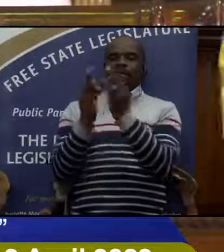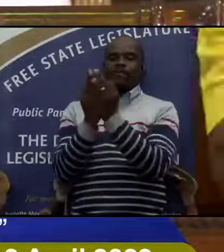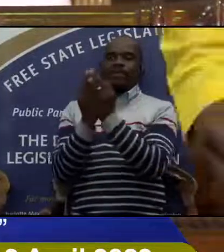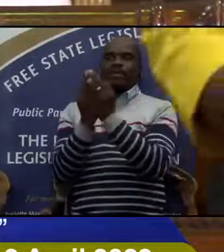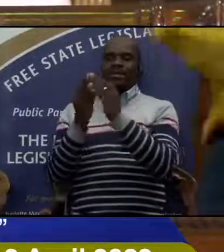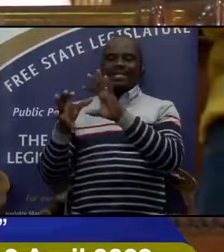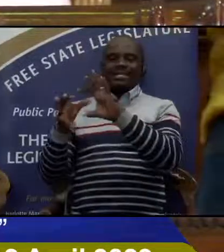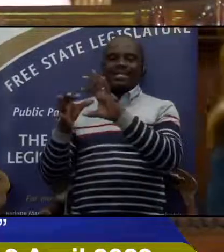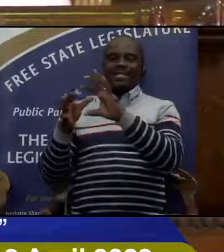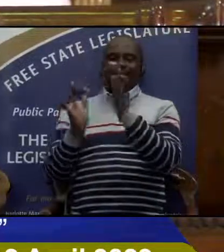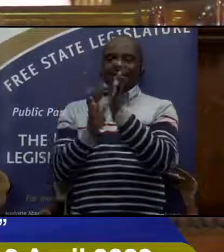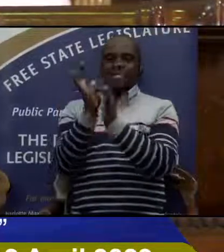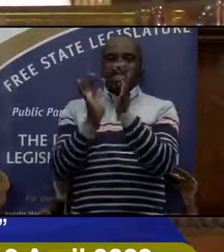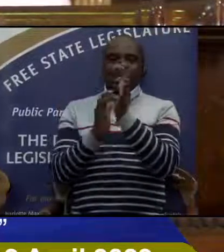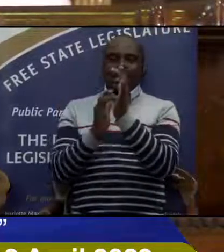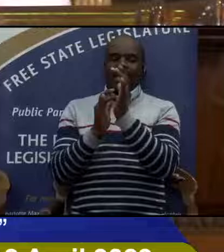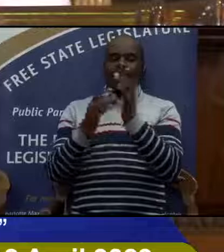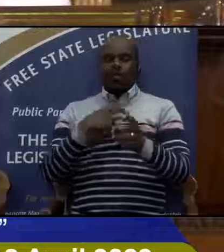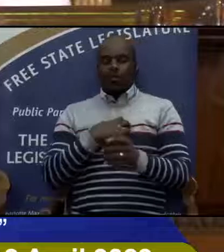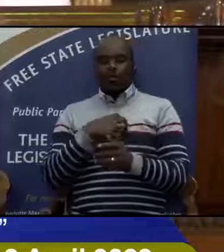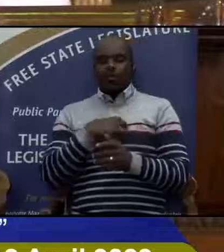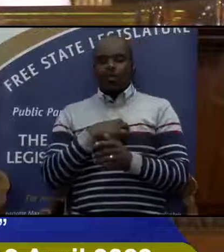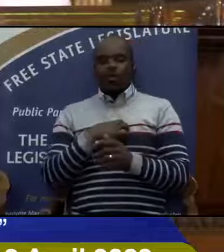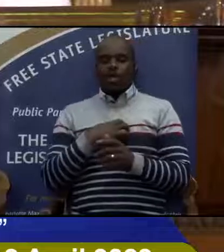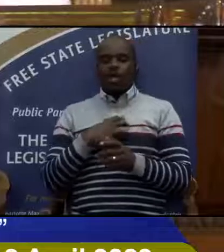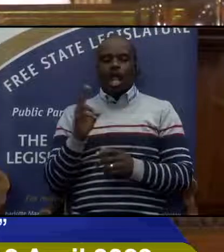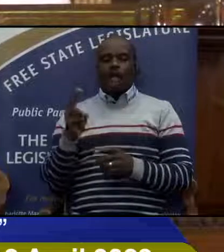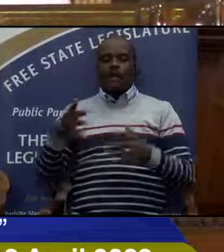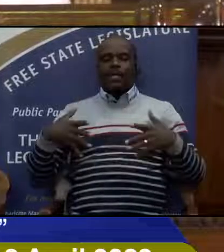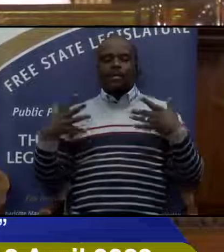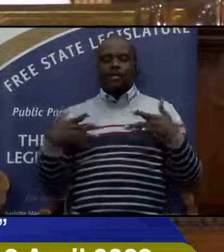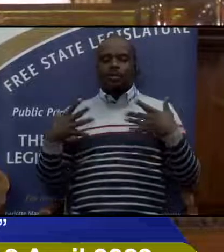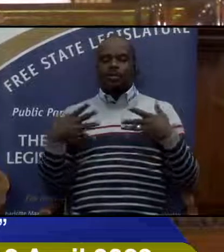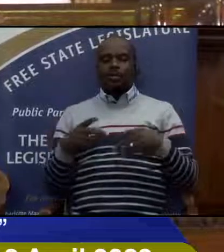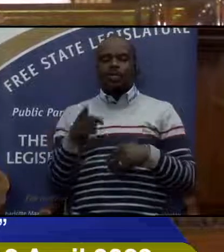and happy that you will be able to